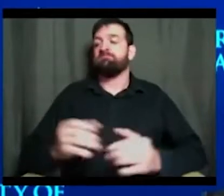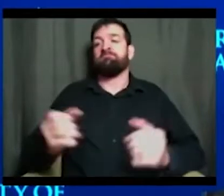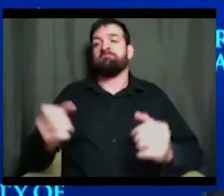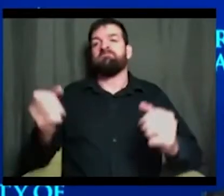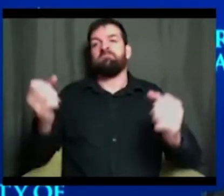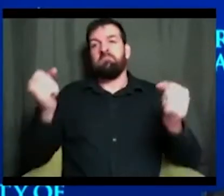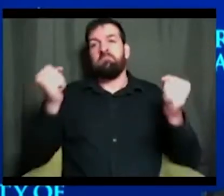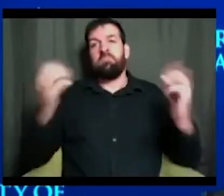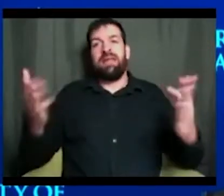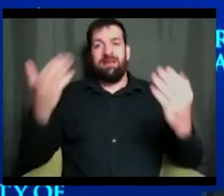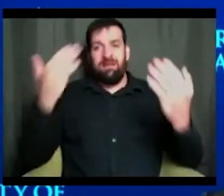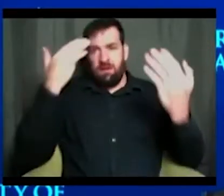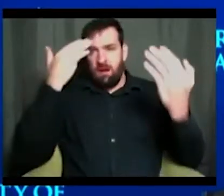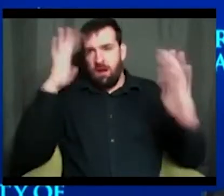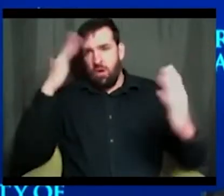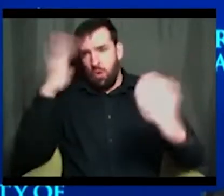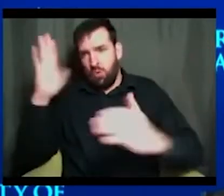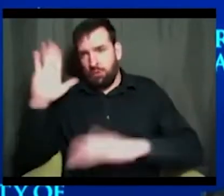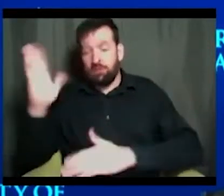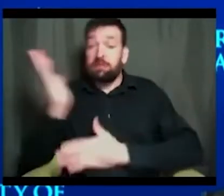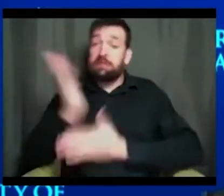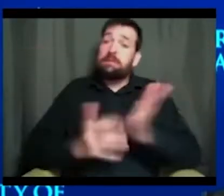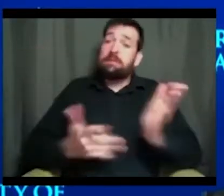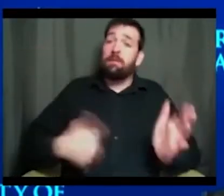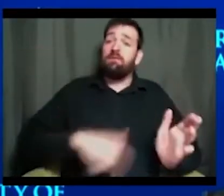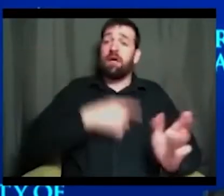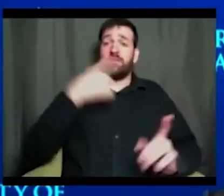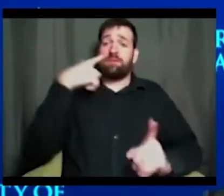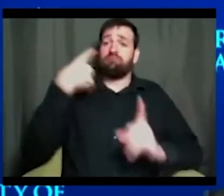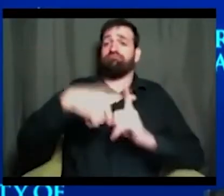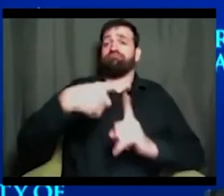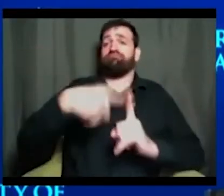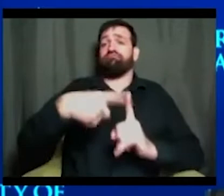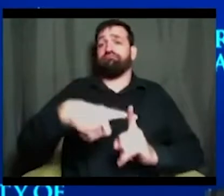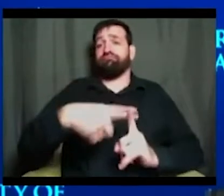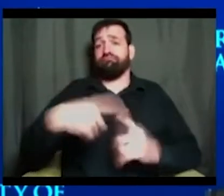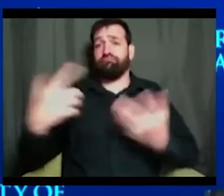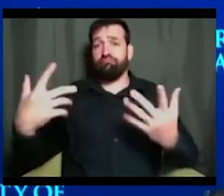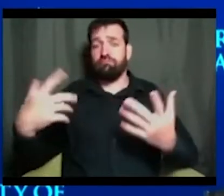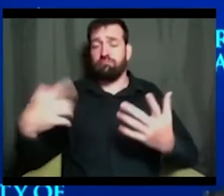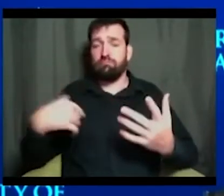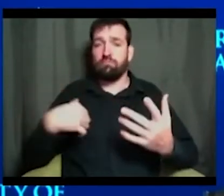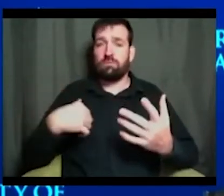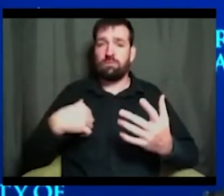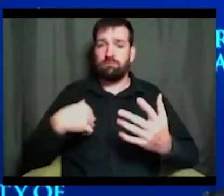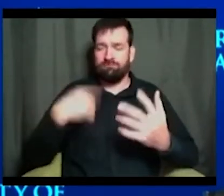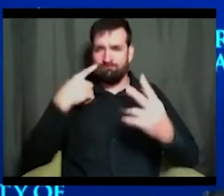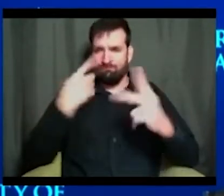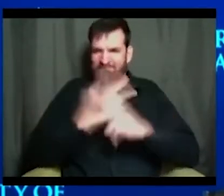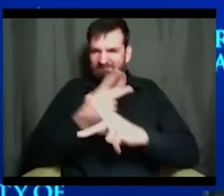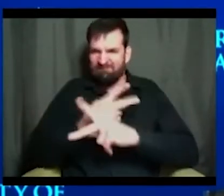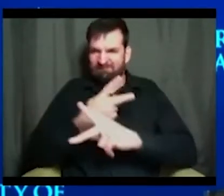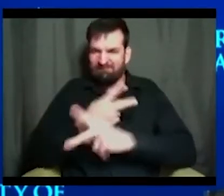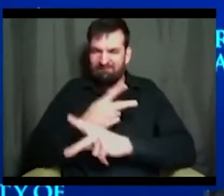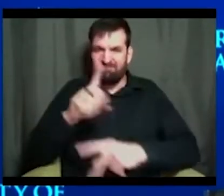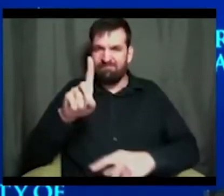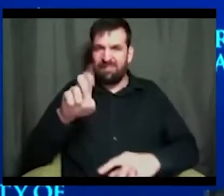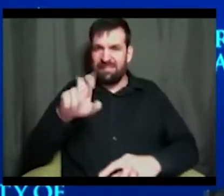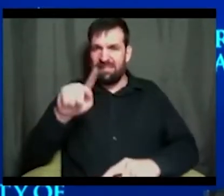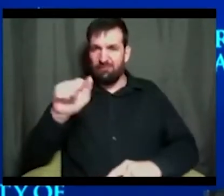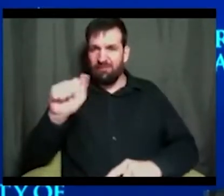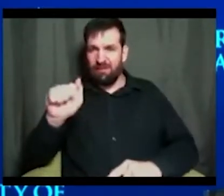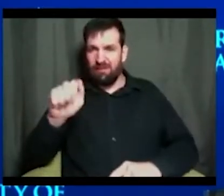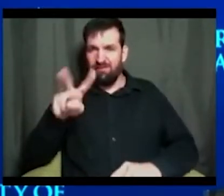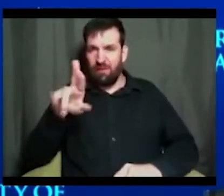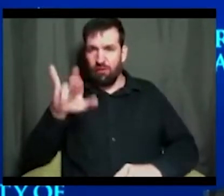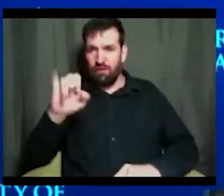I think some of us were kind of optimistic, right? we would run through this Delta variant and get for example, what they're seeing